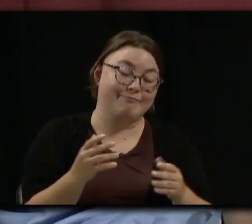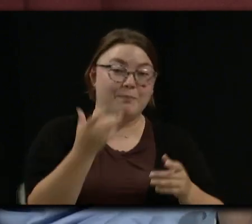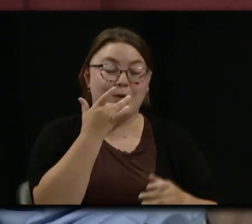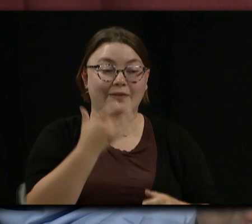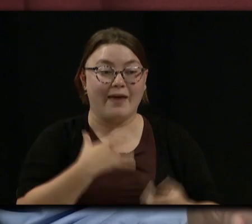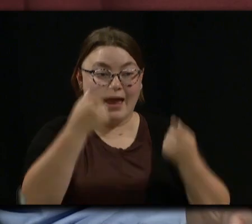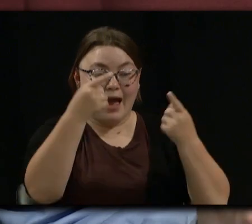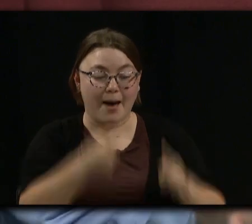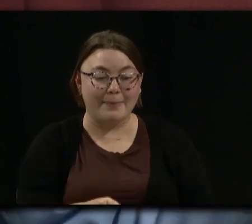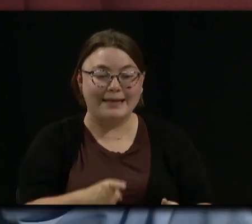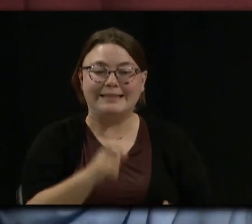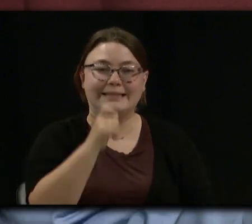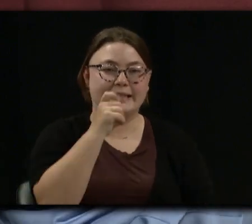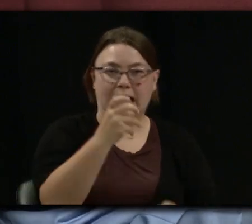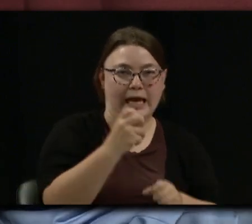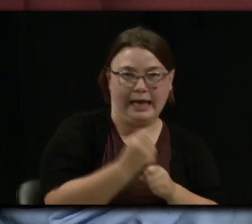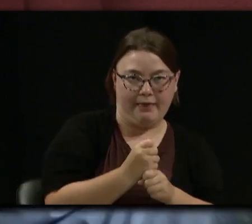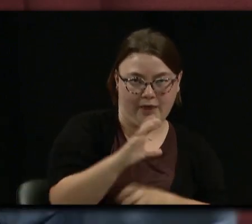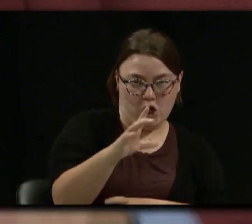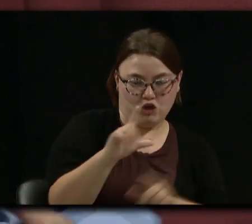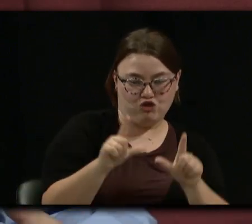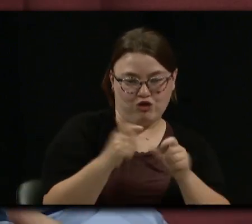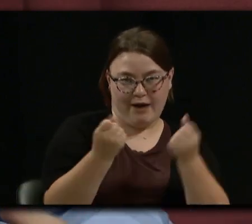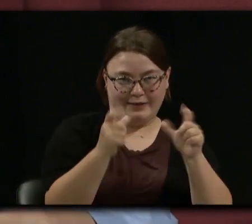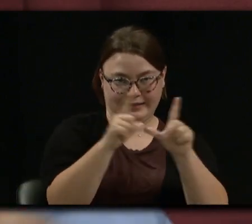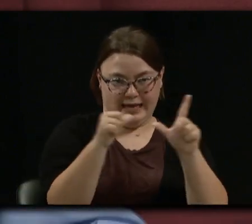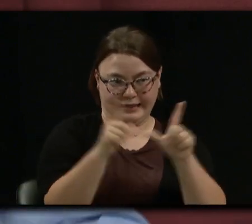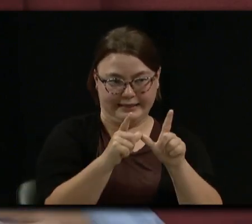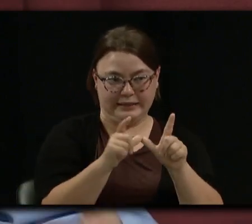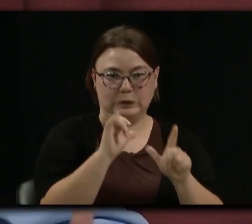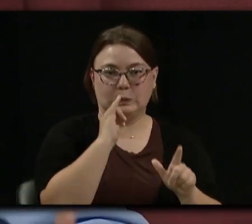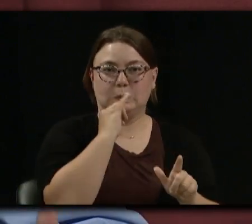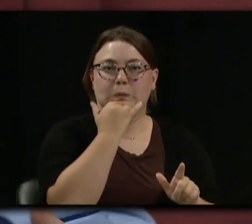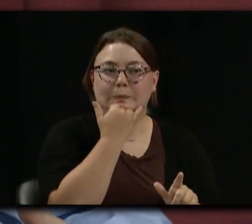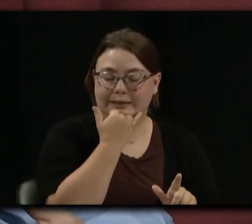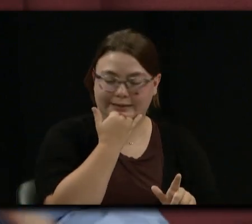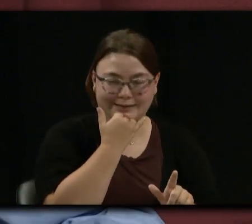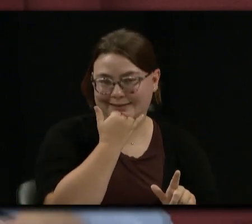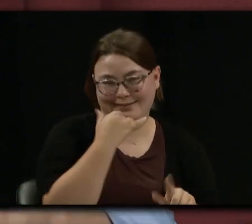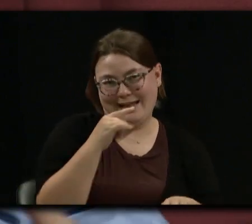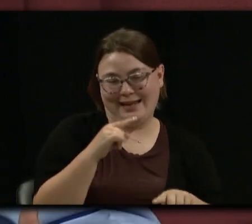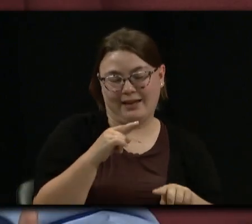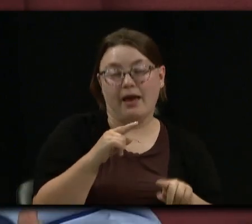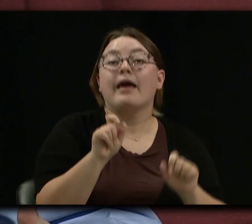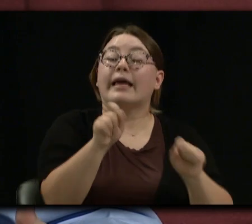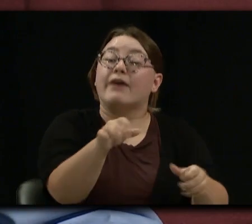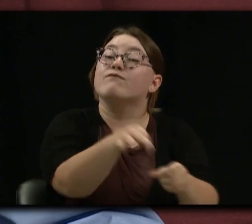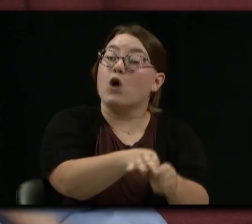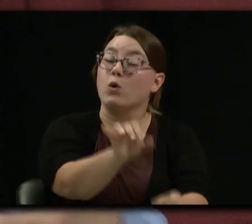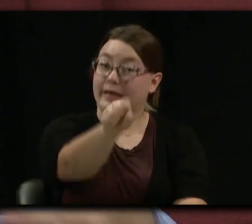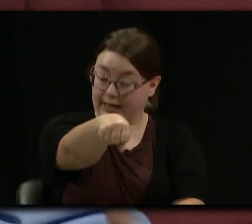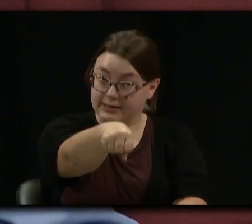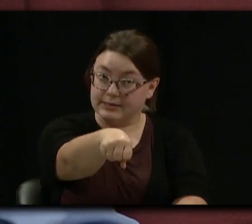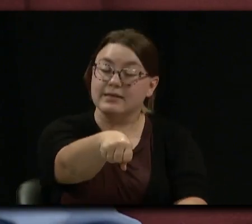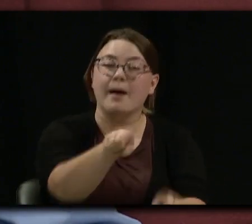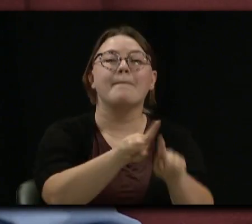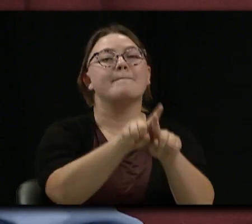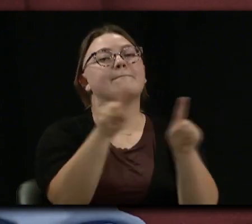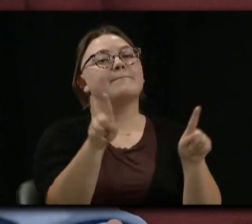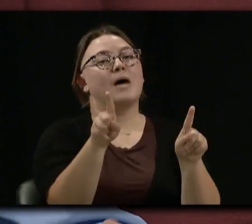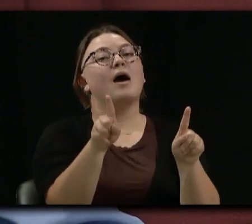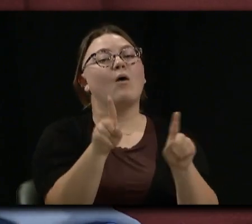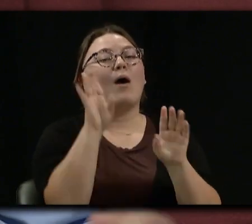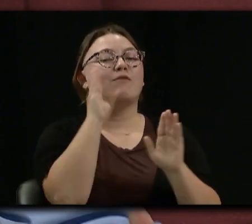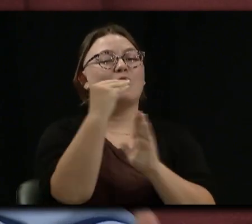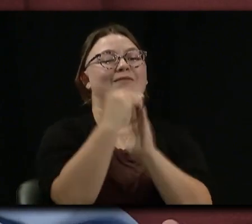get their driver's license renewed for like a month, come to vote. They will be able to vote and fill out a provisional